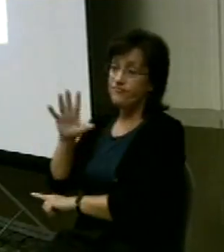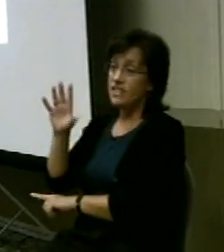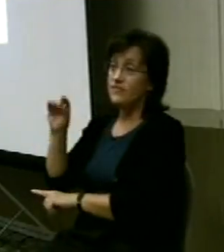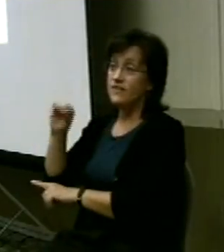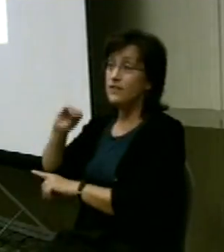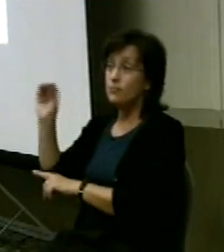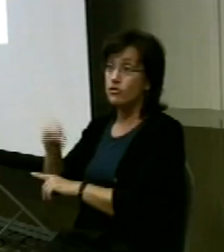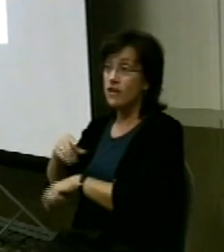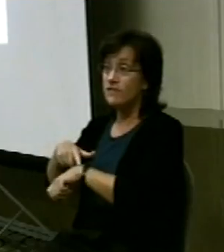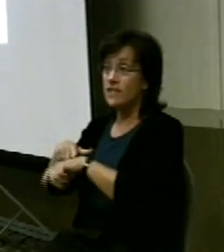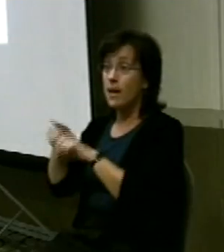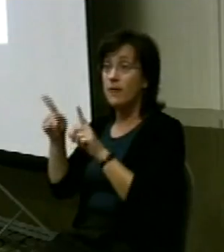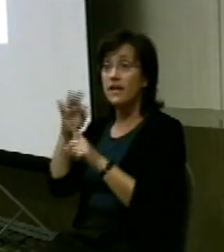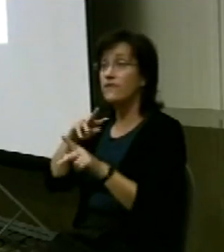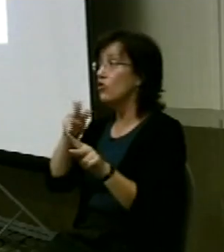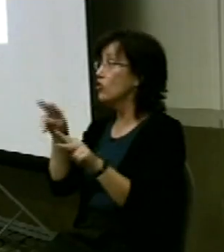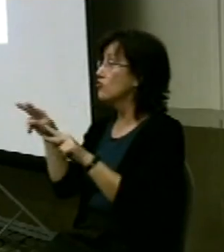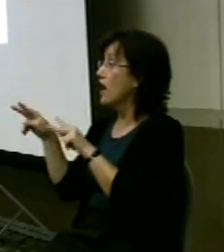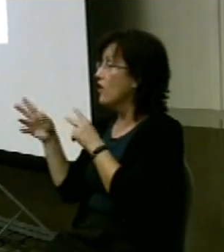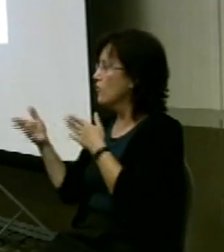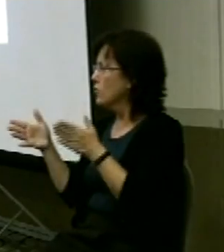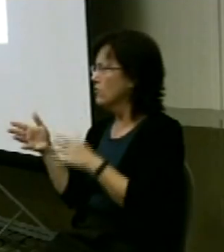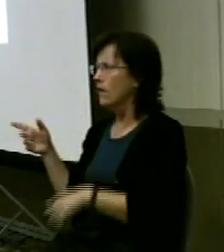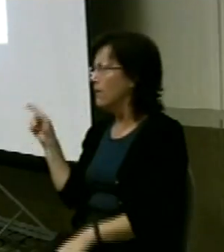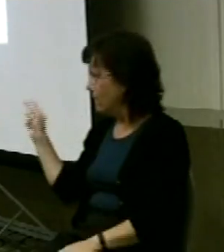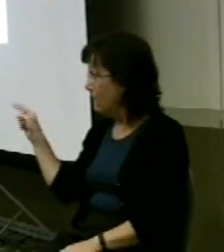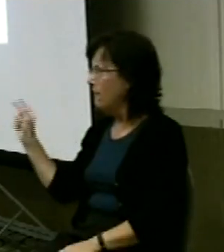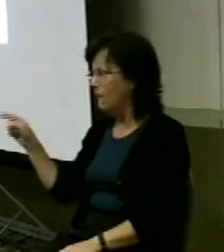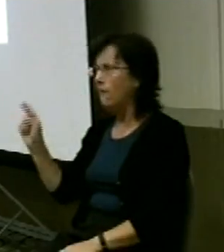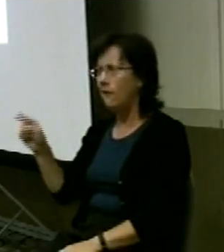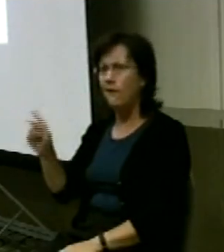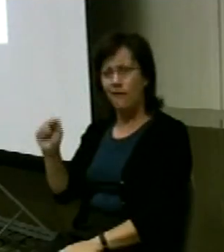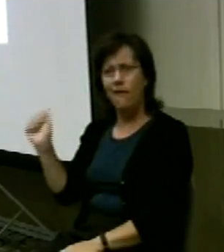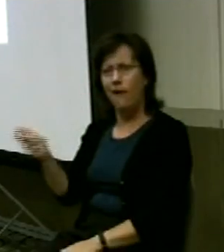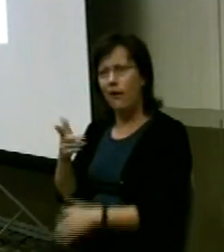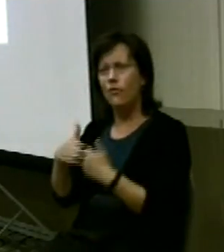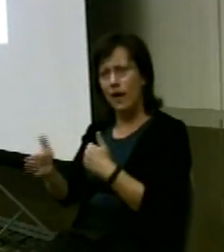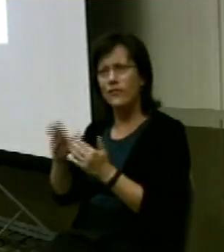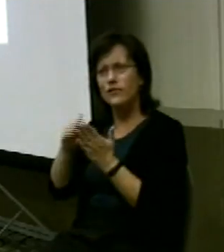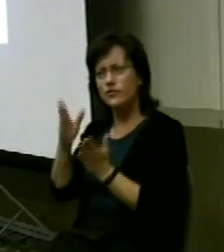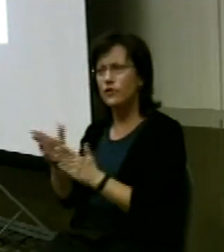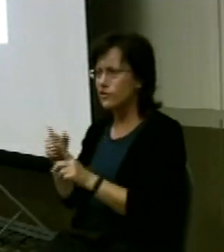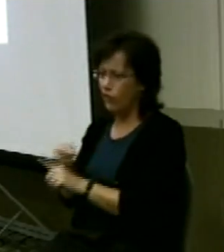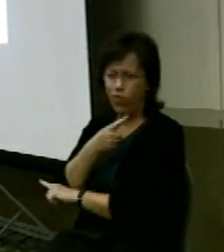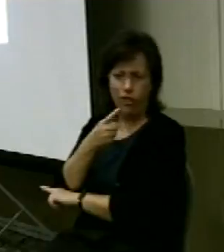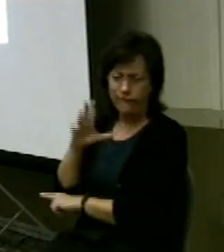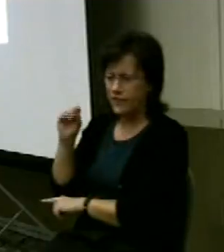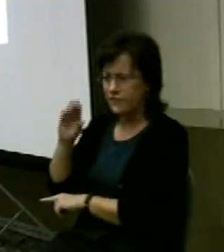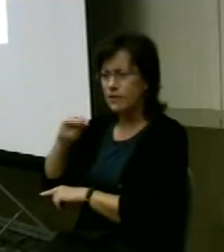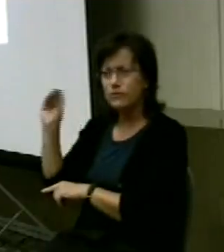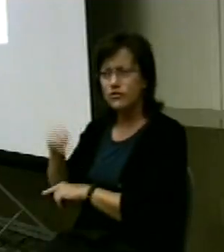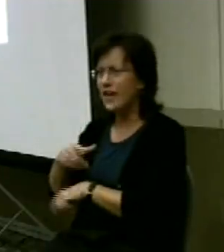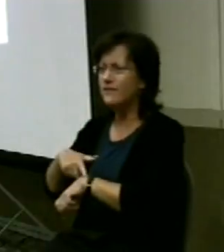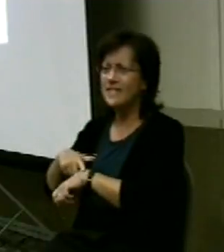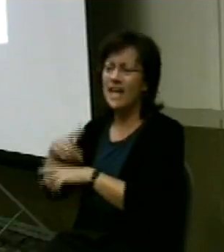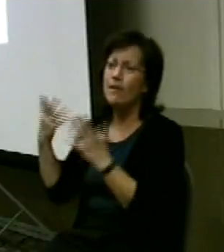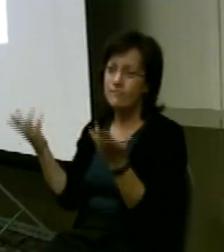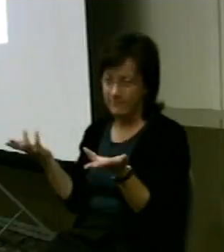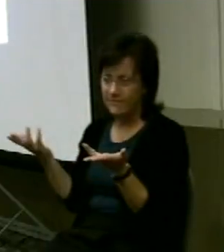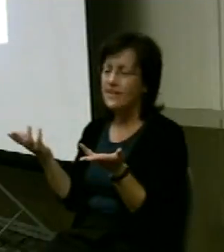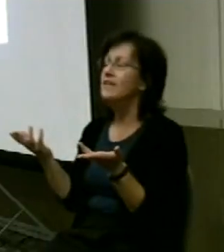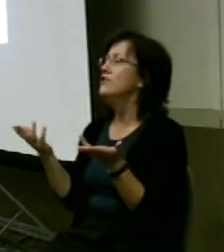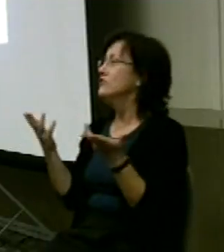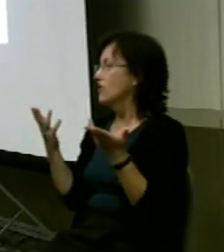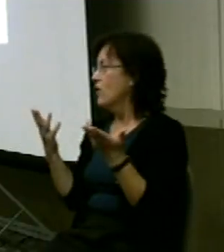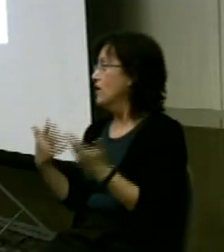time, but if you look around the room, every other student is also off task 50% of the time. So while then you